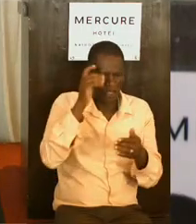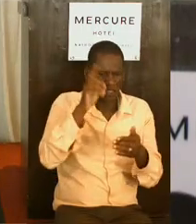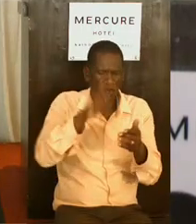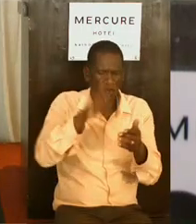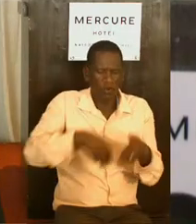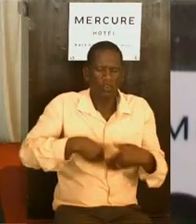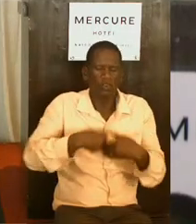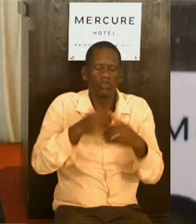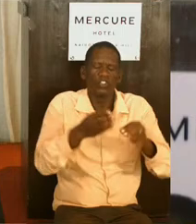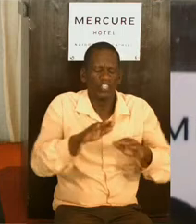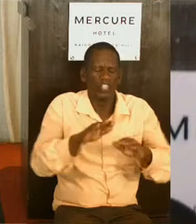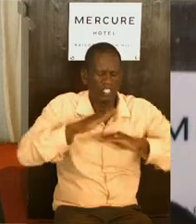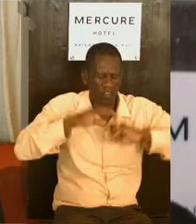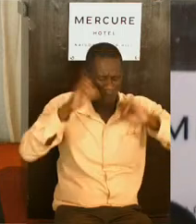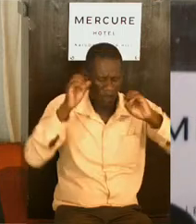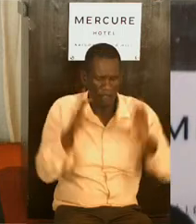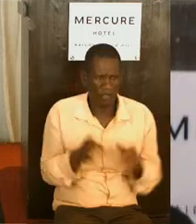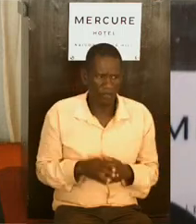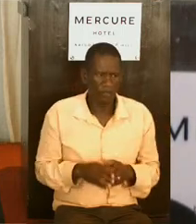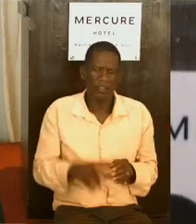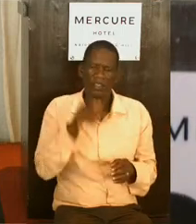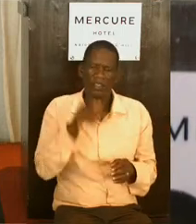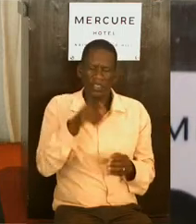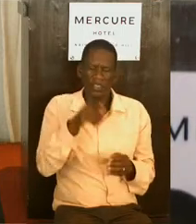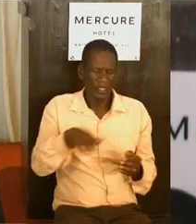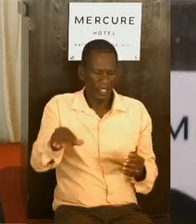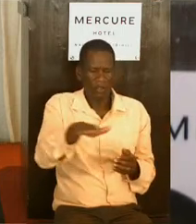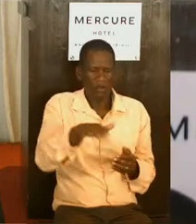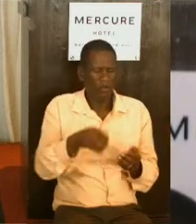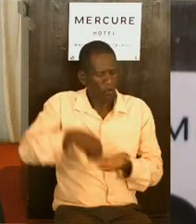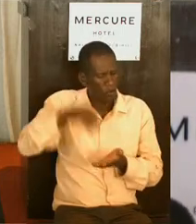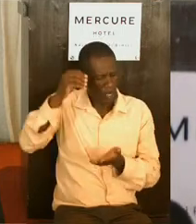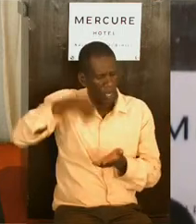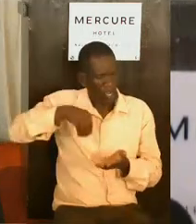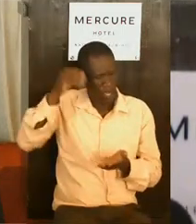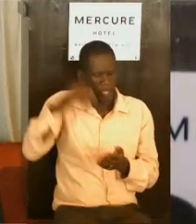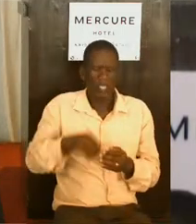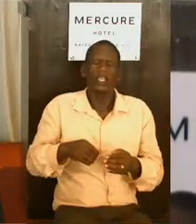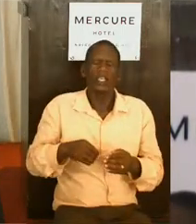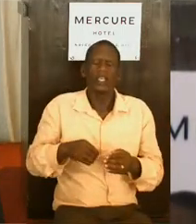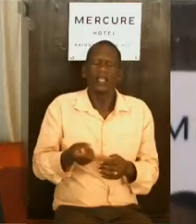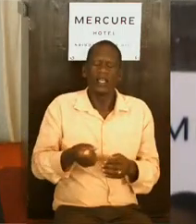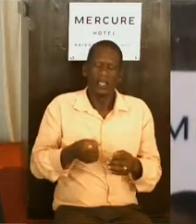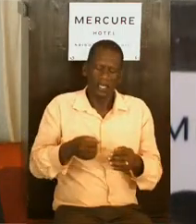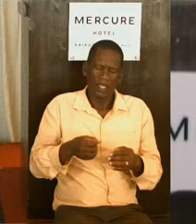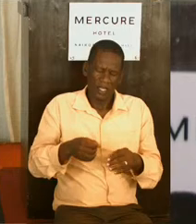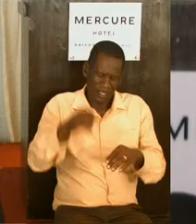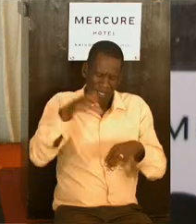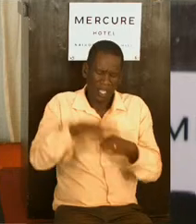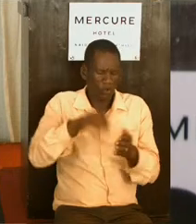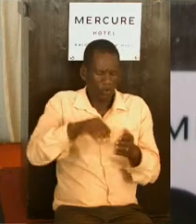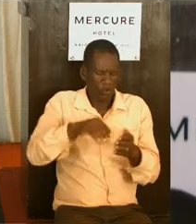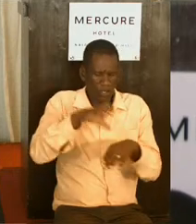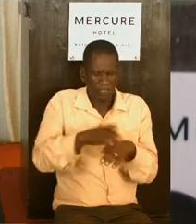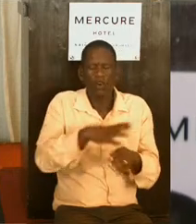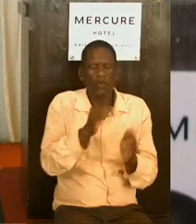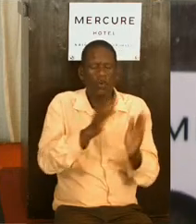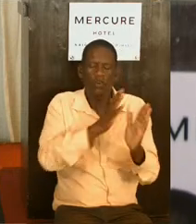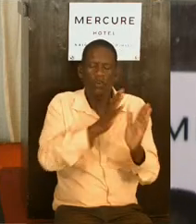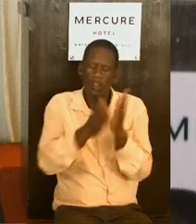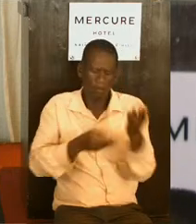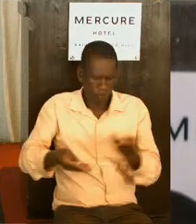you in class is sufficient this is an environment for learning get what you to get here go to the library